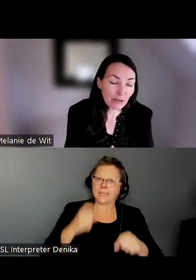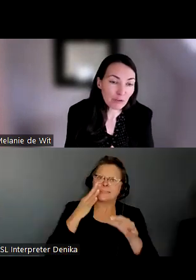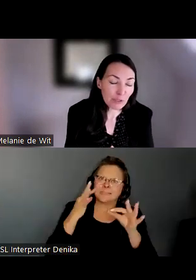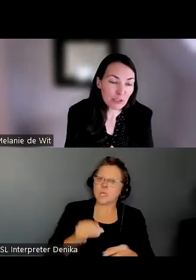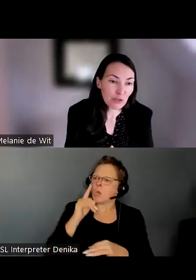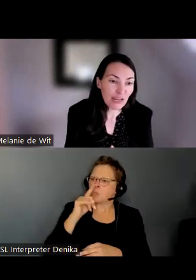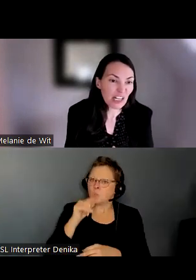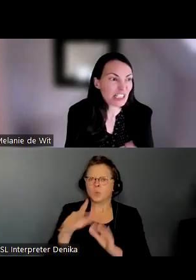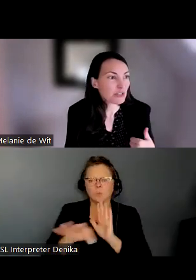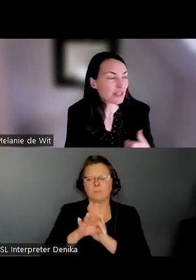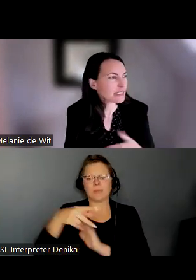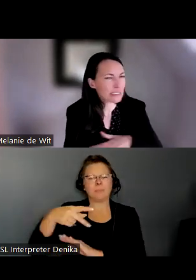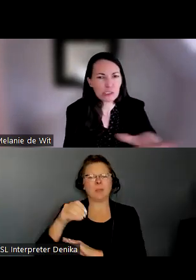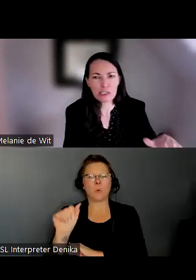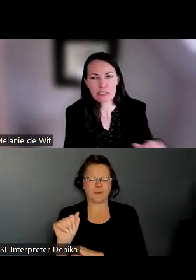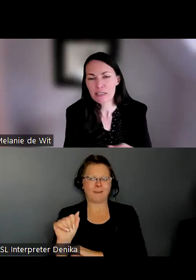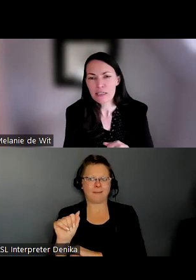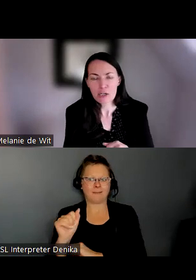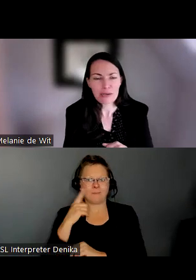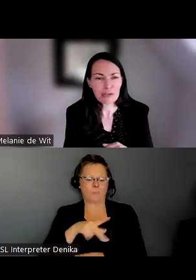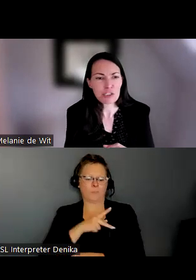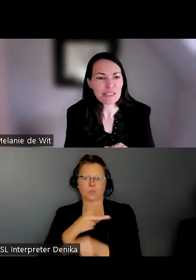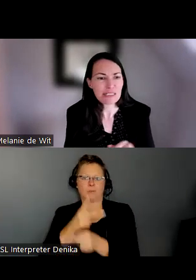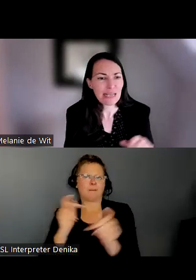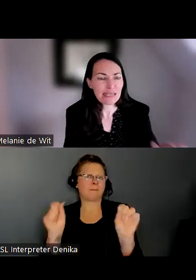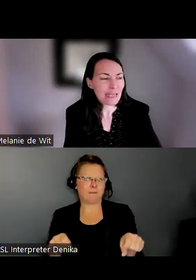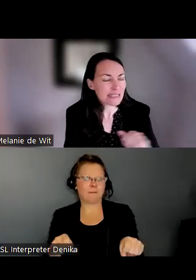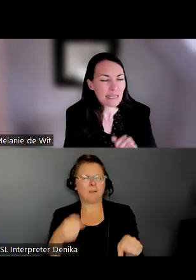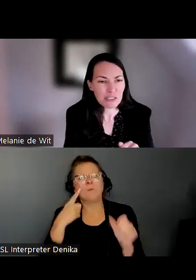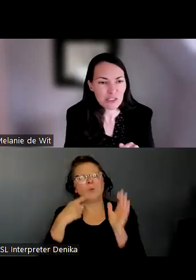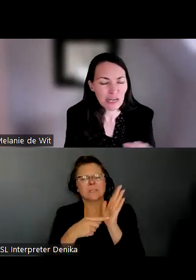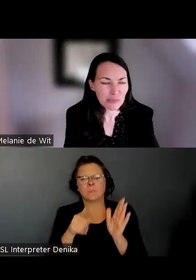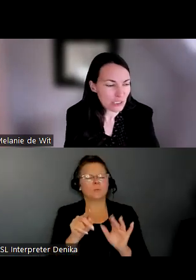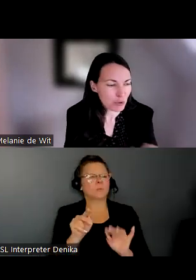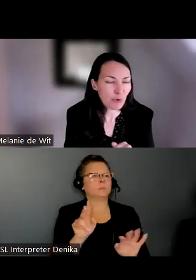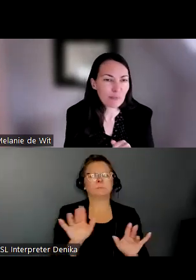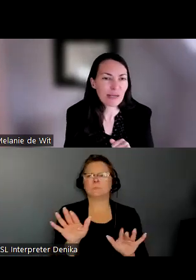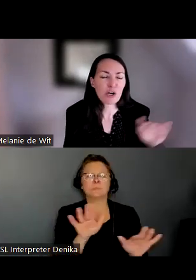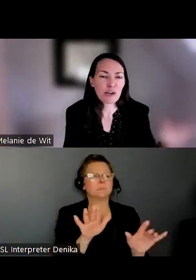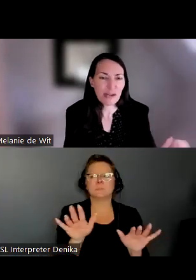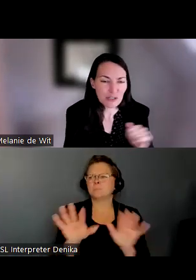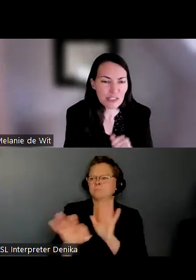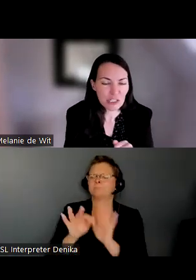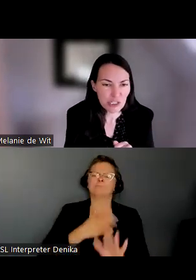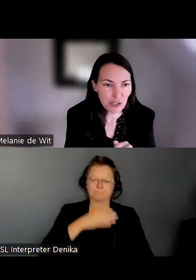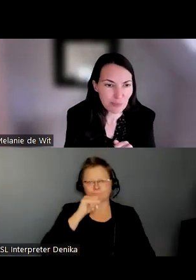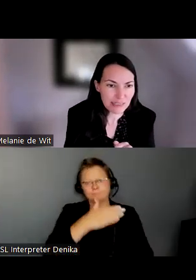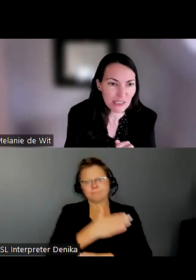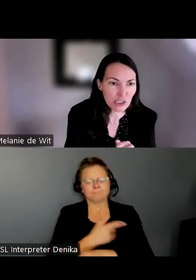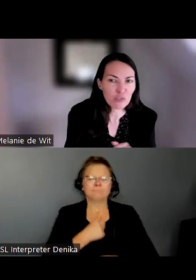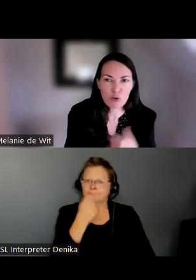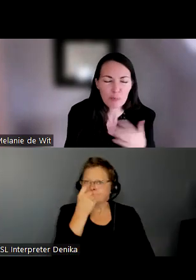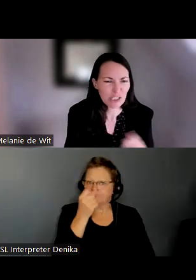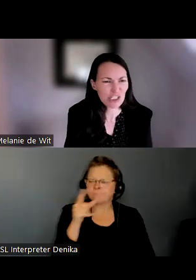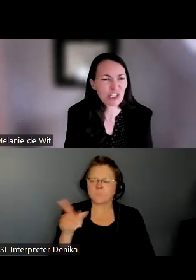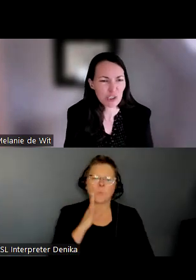POA for personal care. Because you can still look around you and say, yes, I would like to appoint my daughter. I understand she's going to make